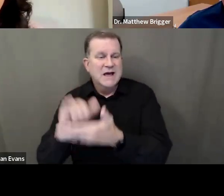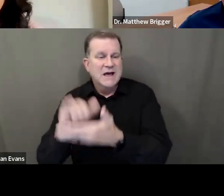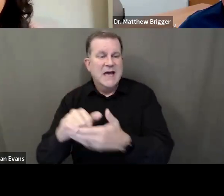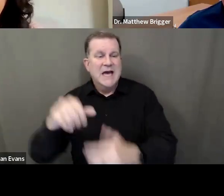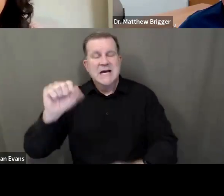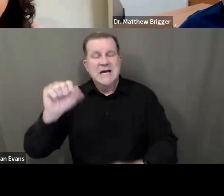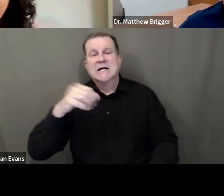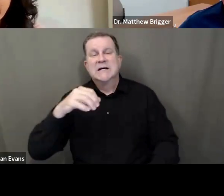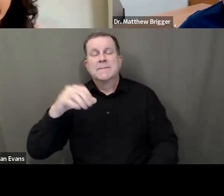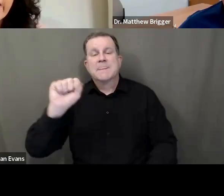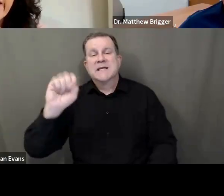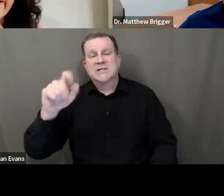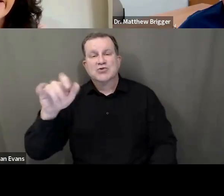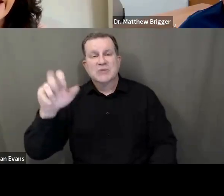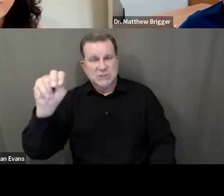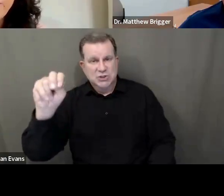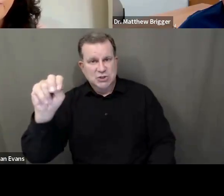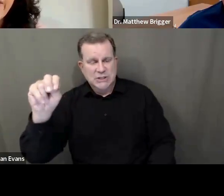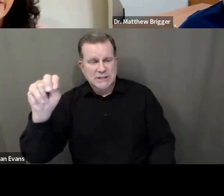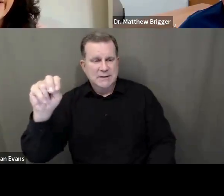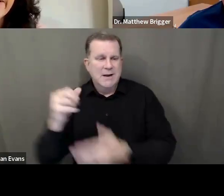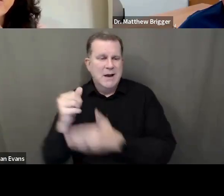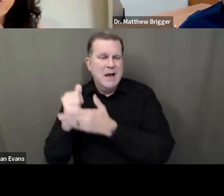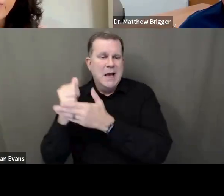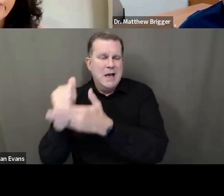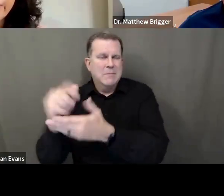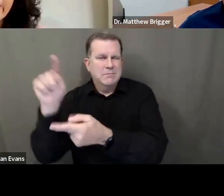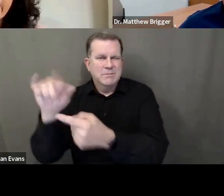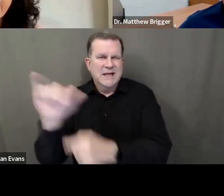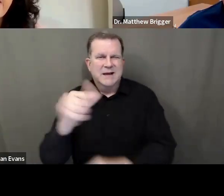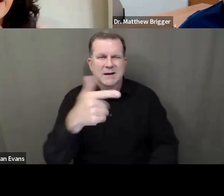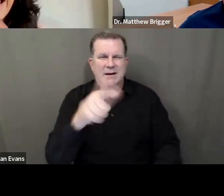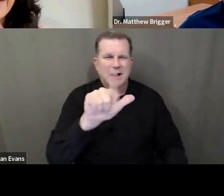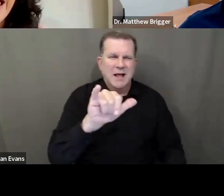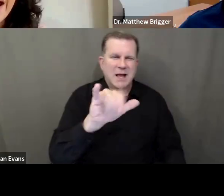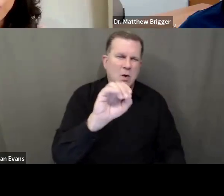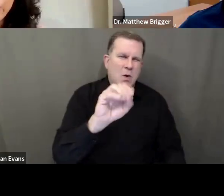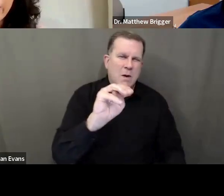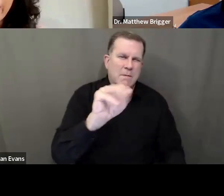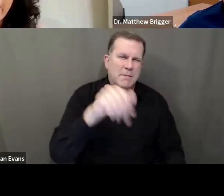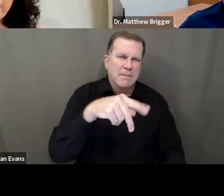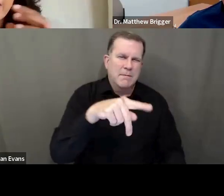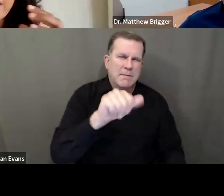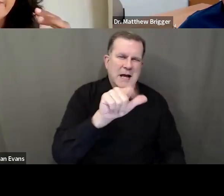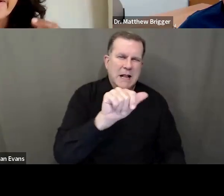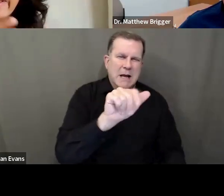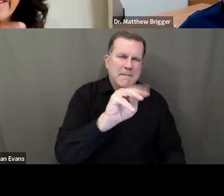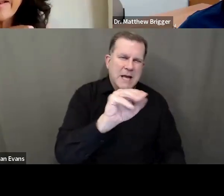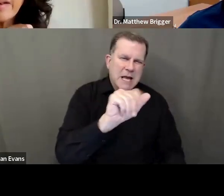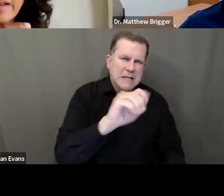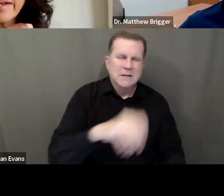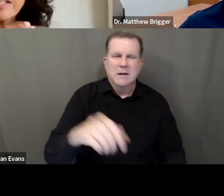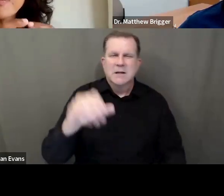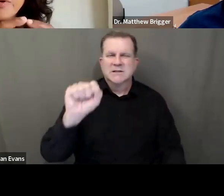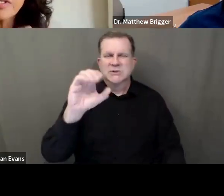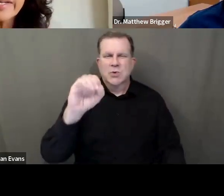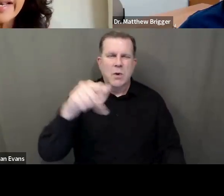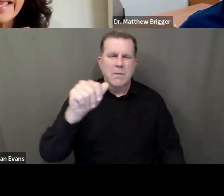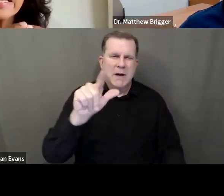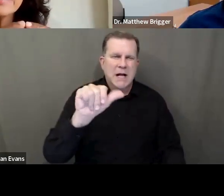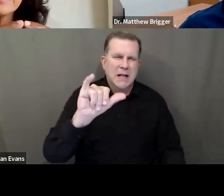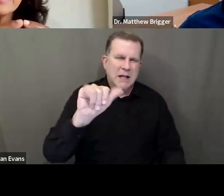other anticholinergics like glycopyrrolate, scopolamine, and atropine does. But again, it